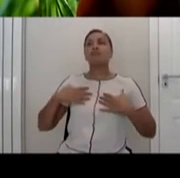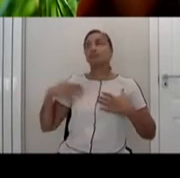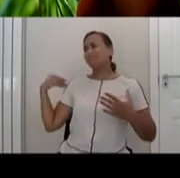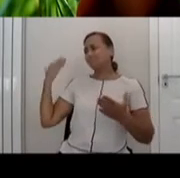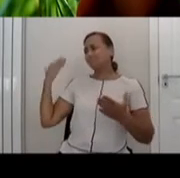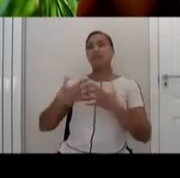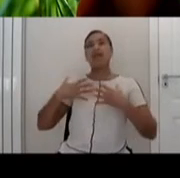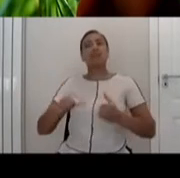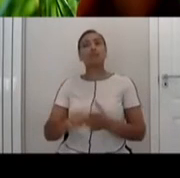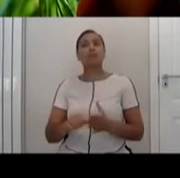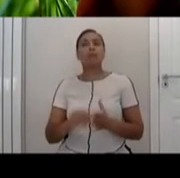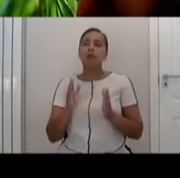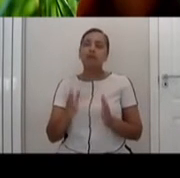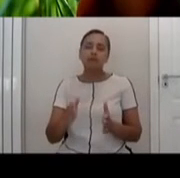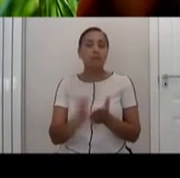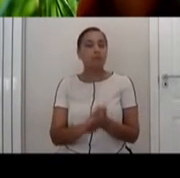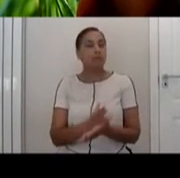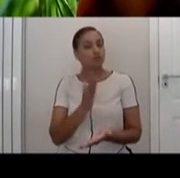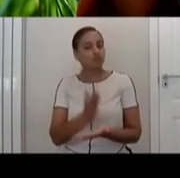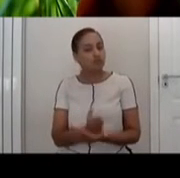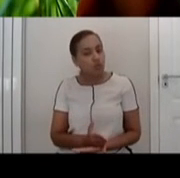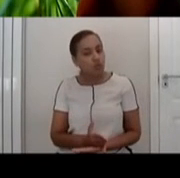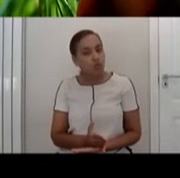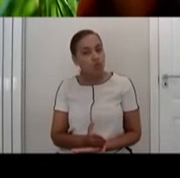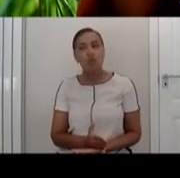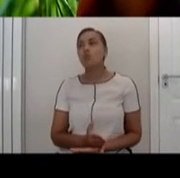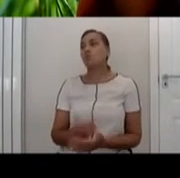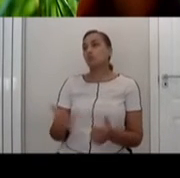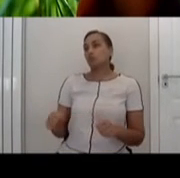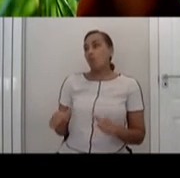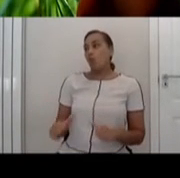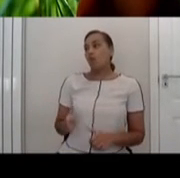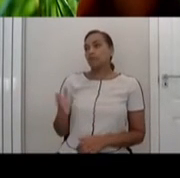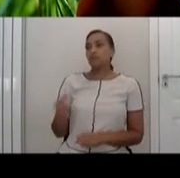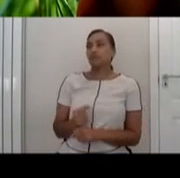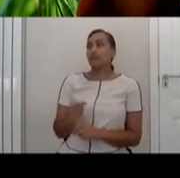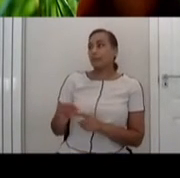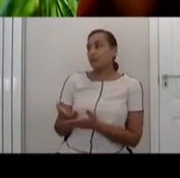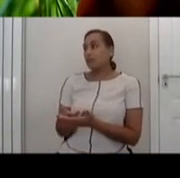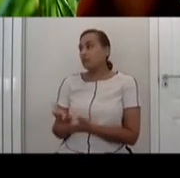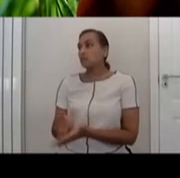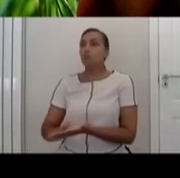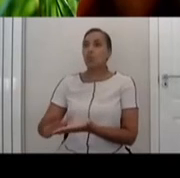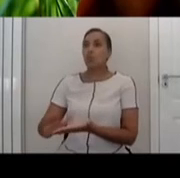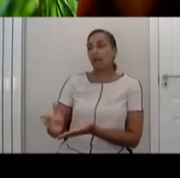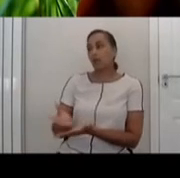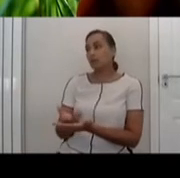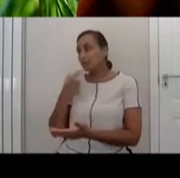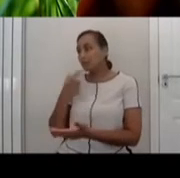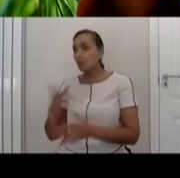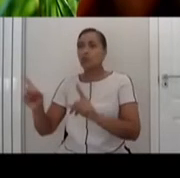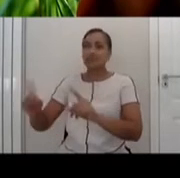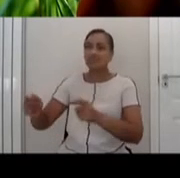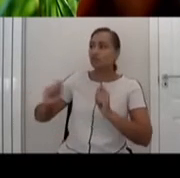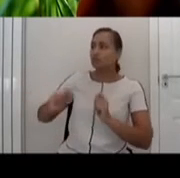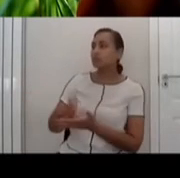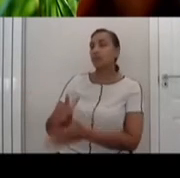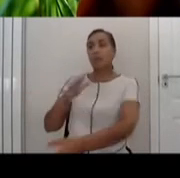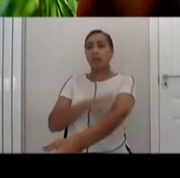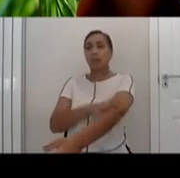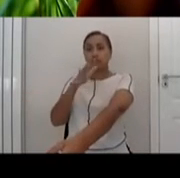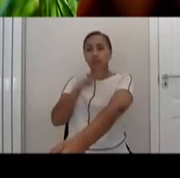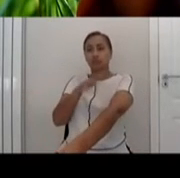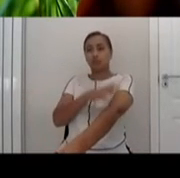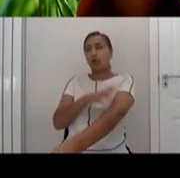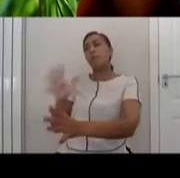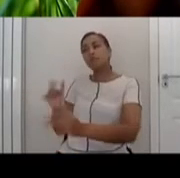make sure at all costs, make sure it's being addressed. Try and make contact with your GP and get that addressed. Get your blood pressure taken.